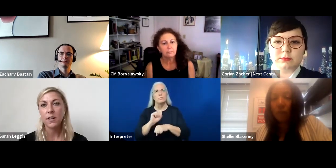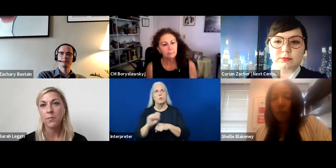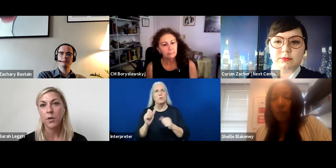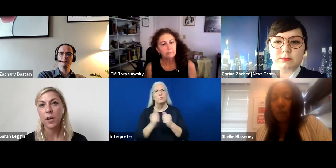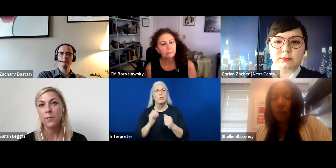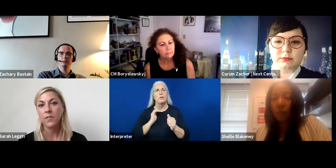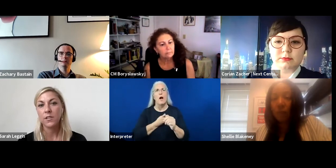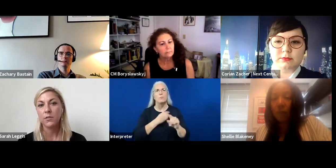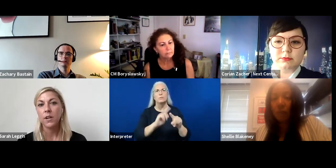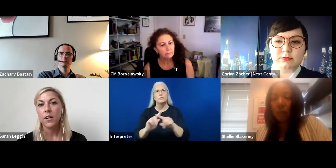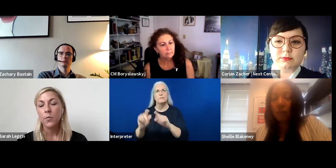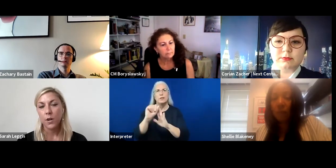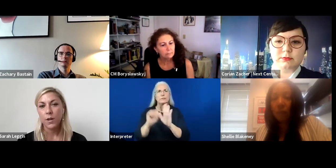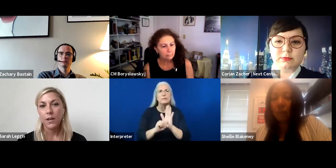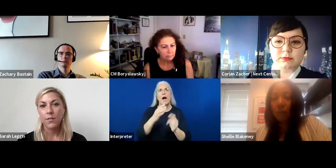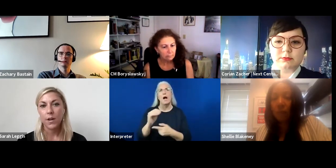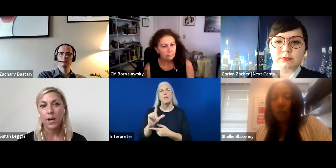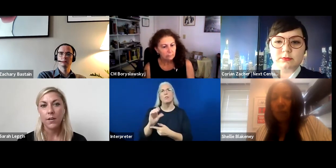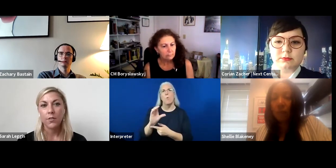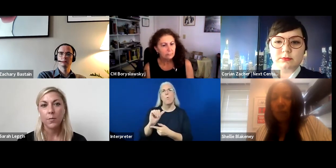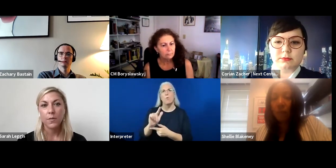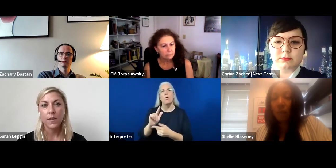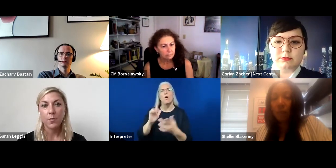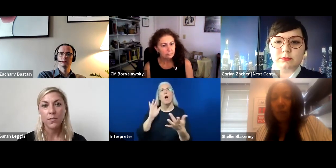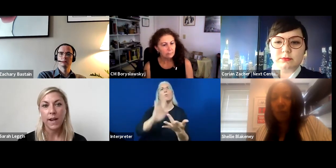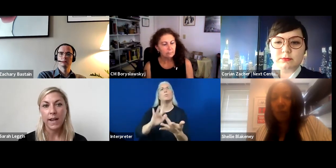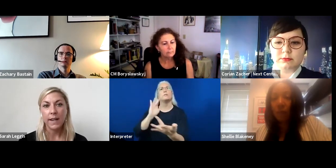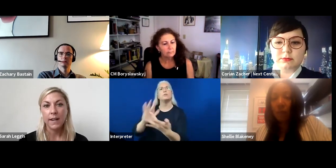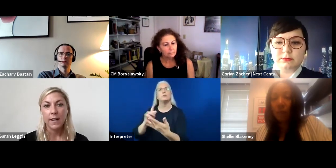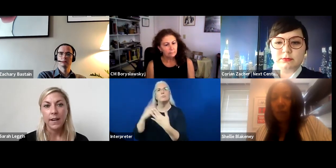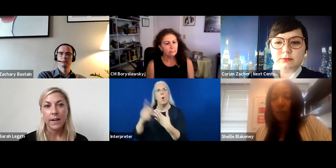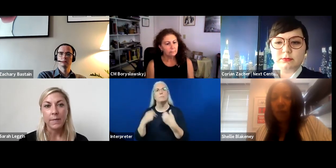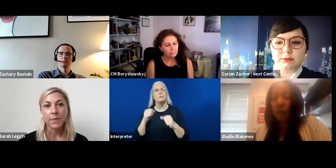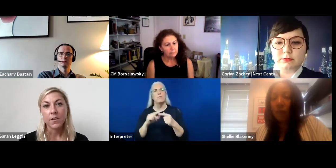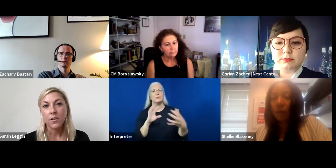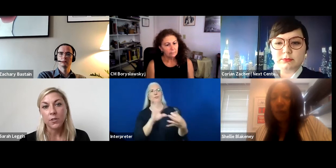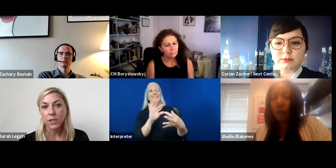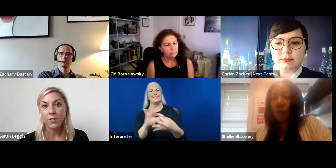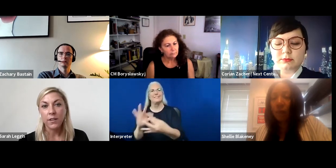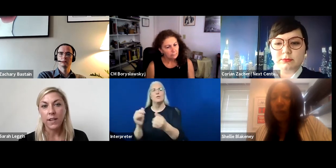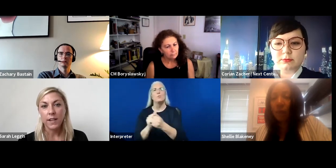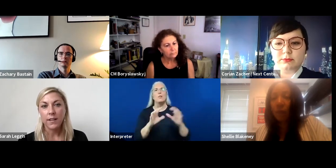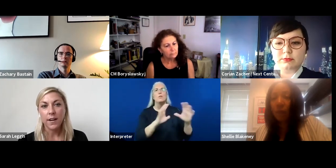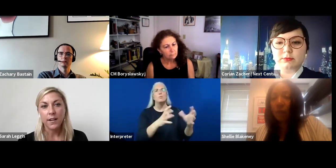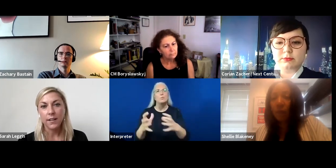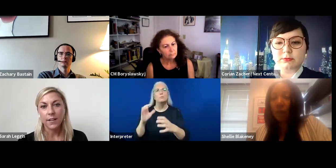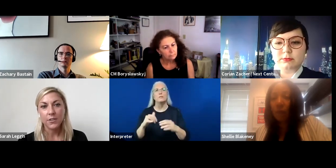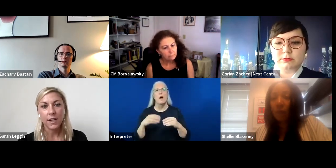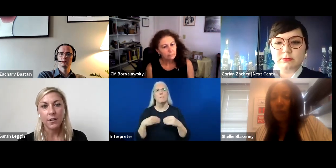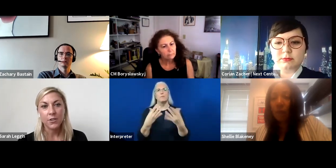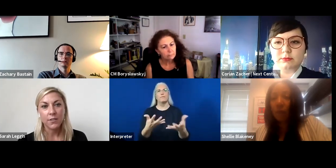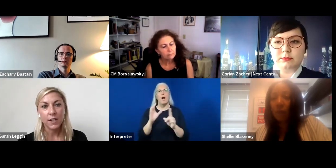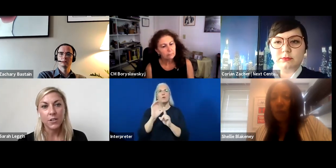to programs to work with groups that provide culturally relevant and